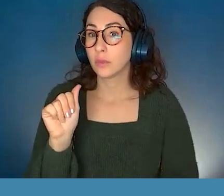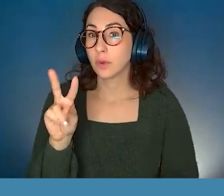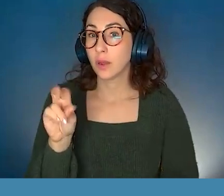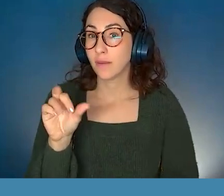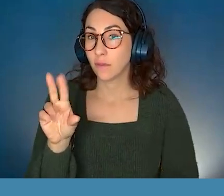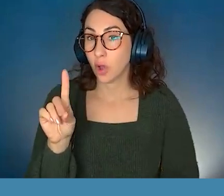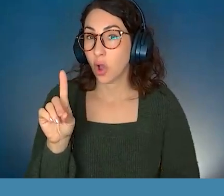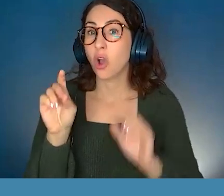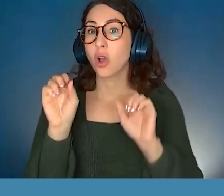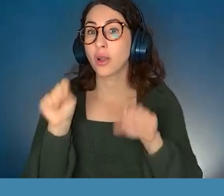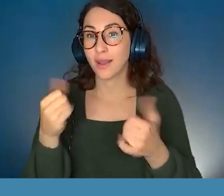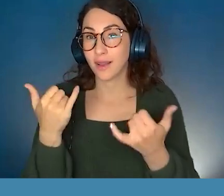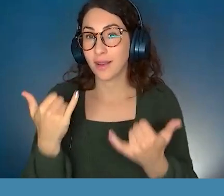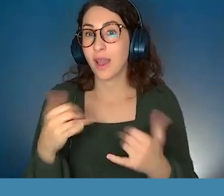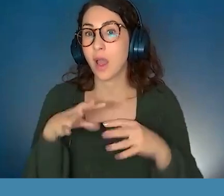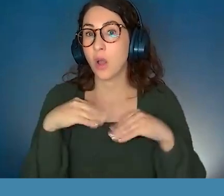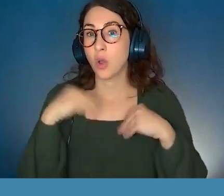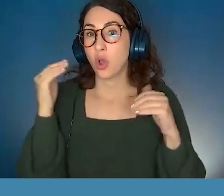handle adults.